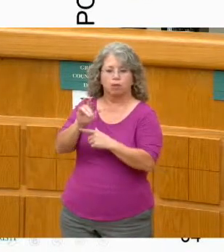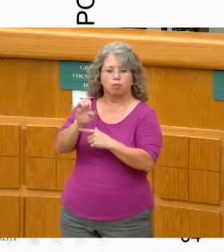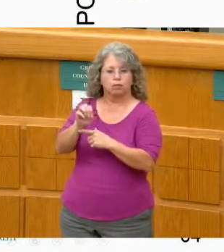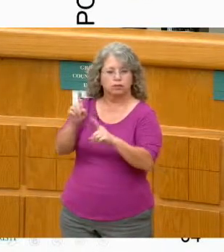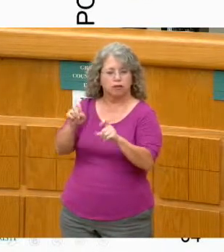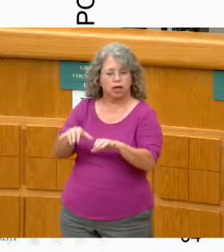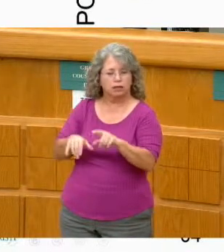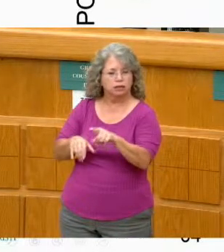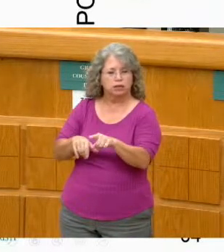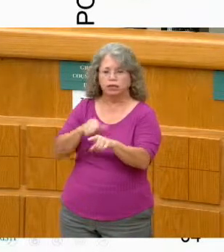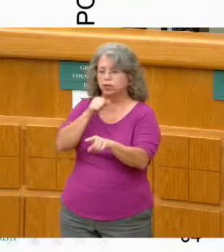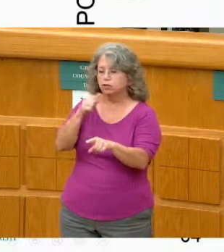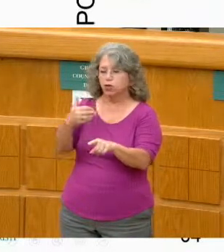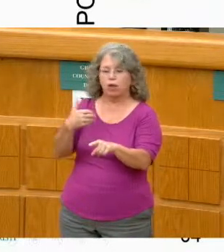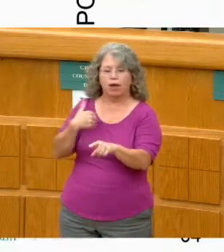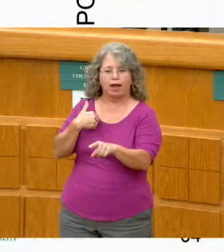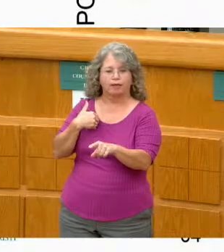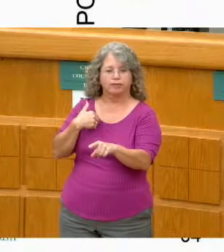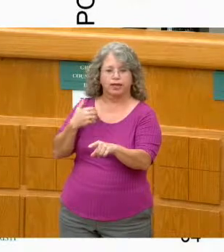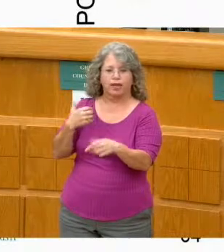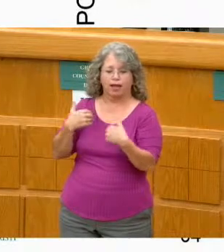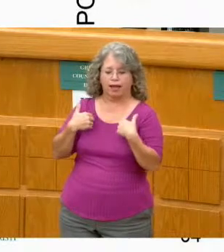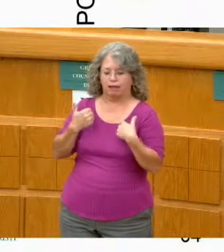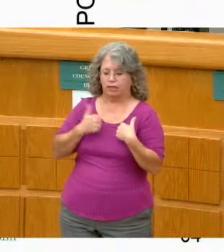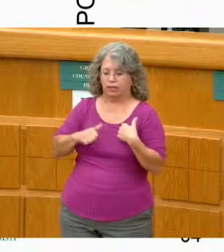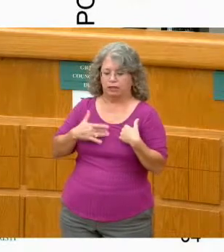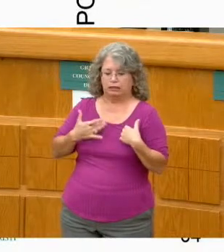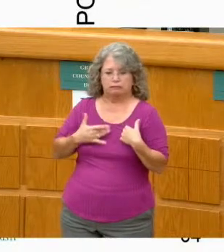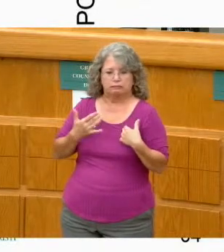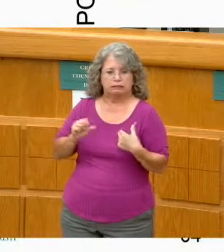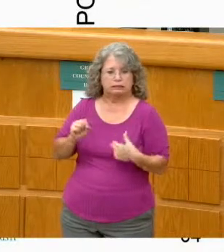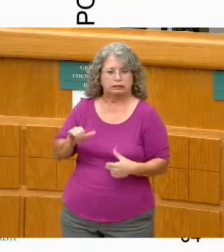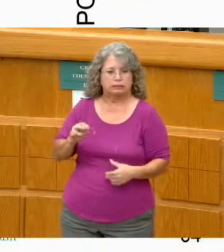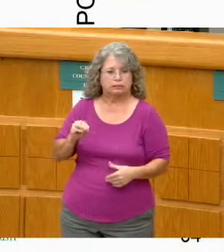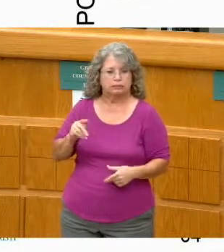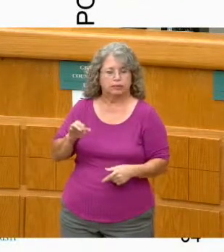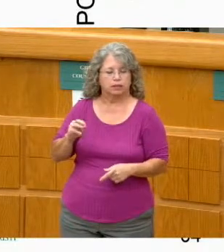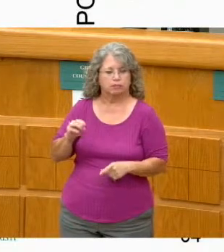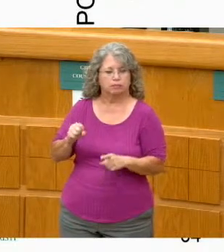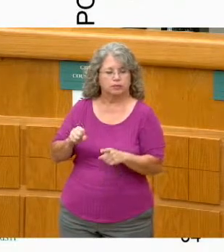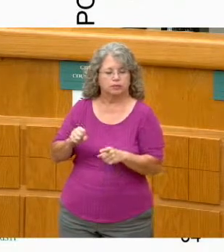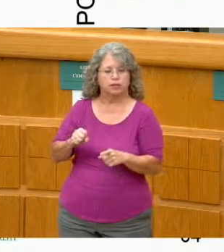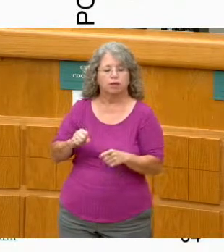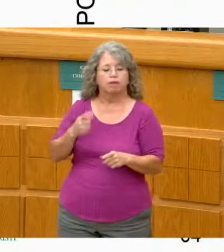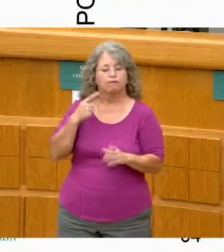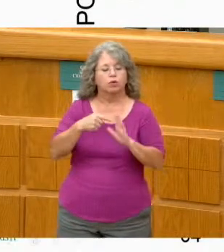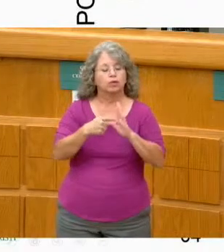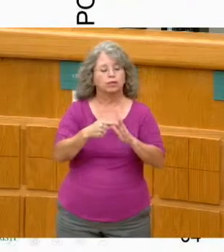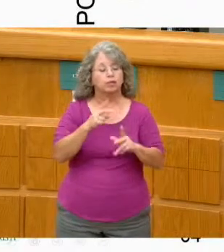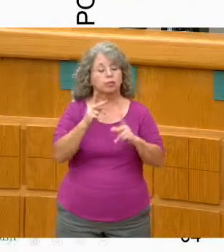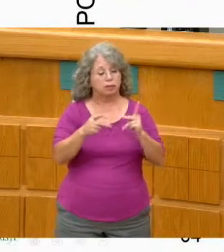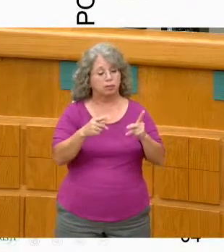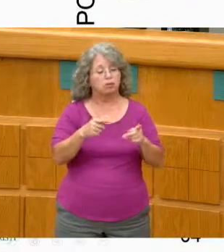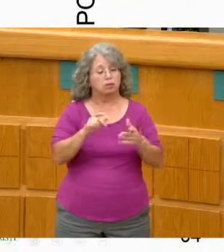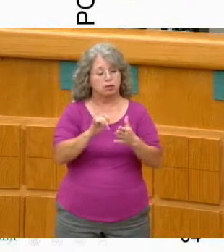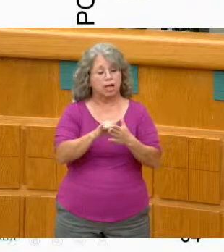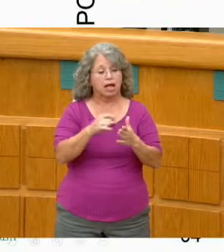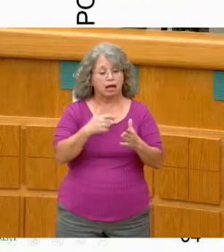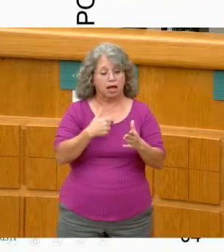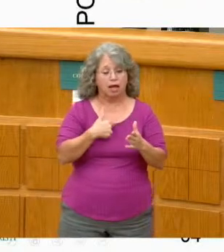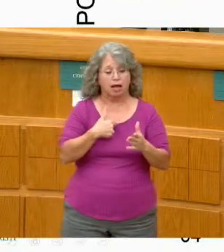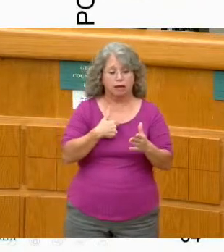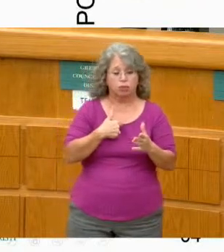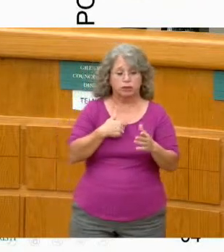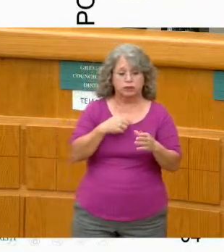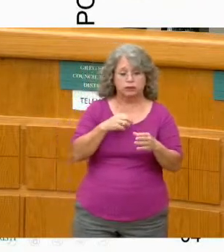have symptoms. So for example, some of the people, of the few number of people that I did have sort of close contact